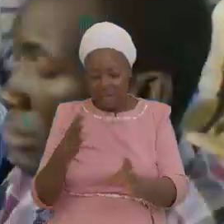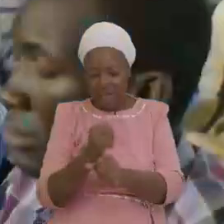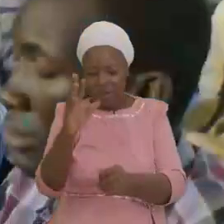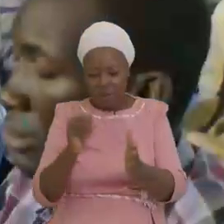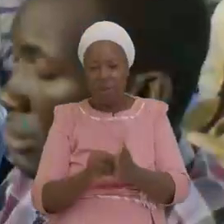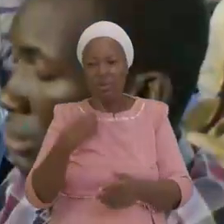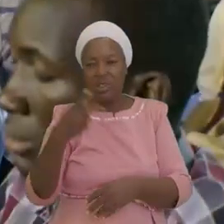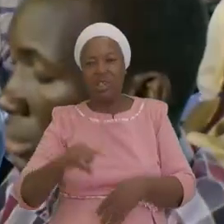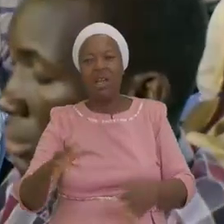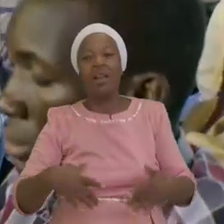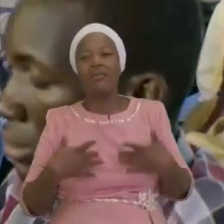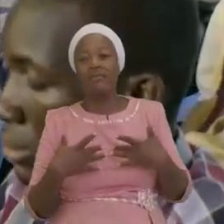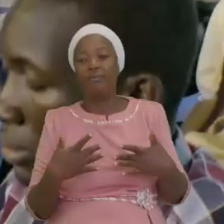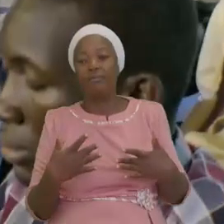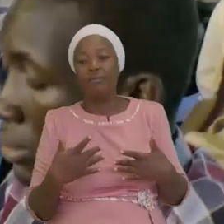life.